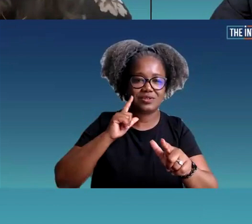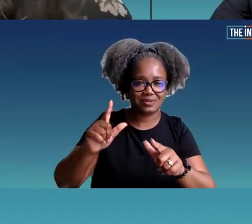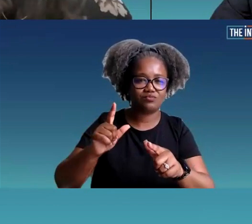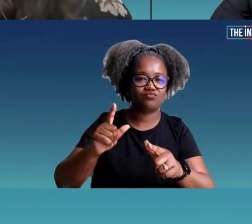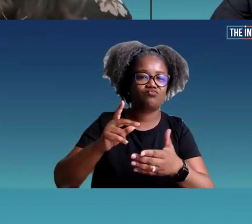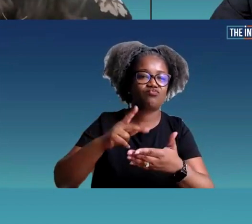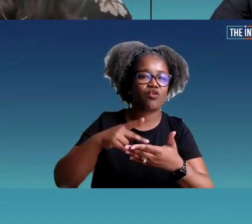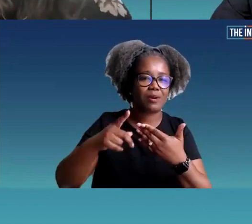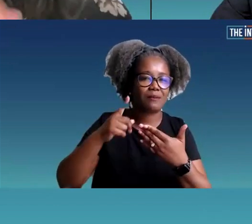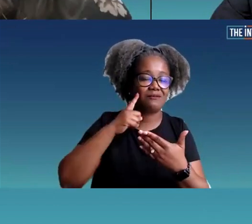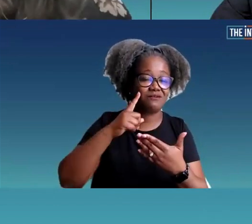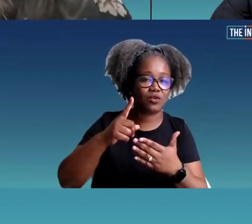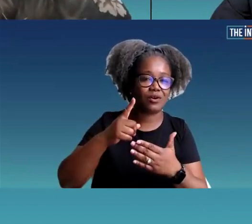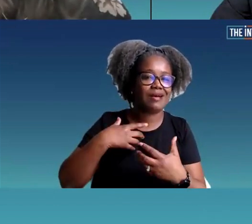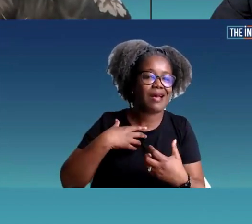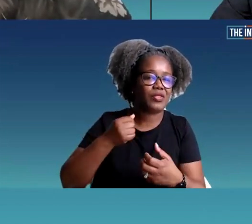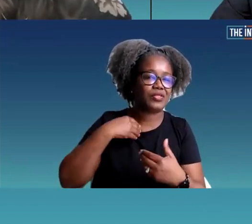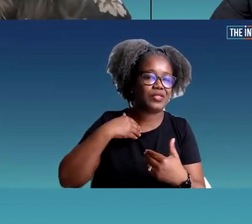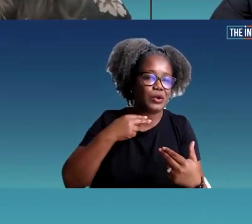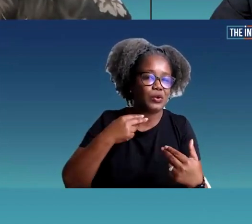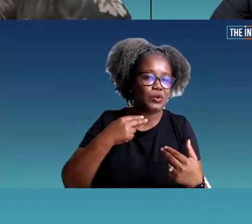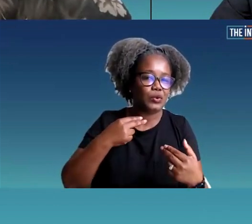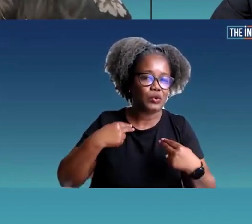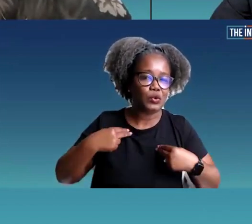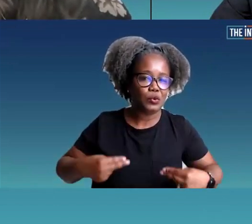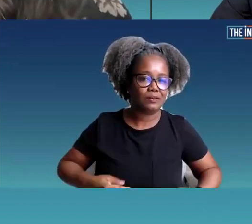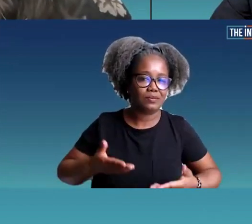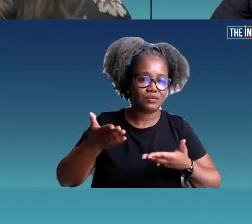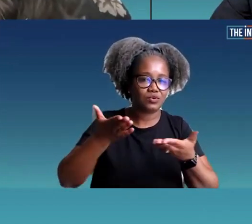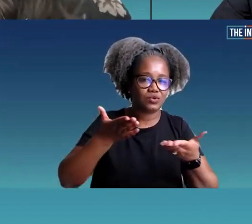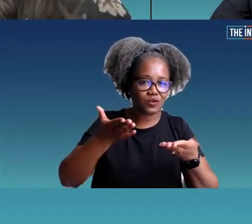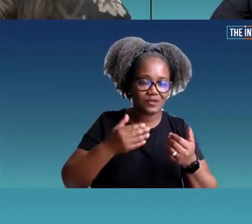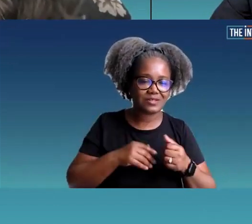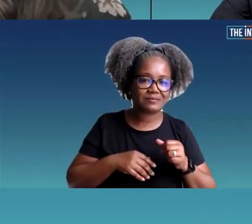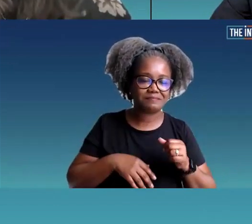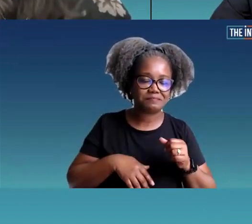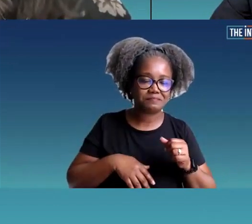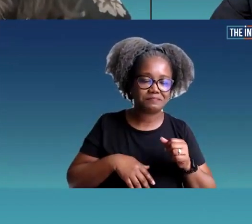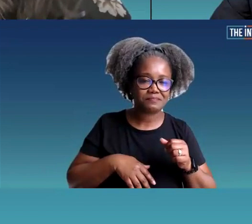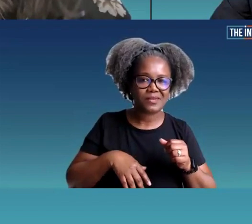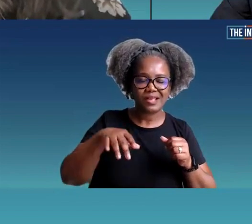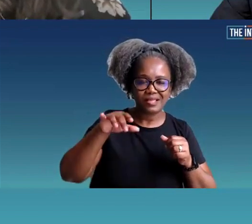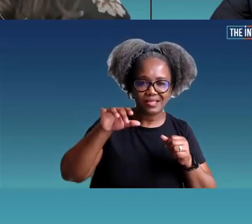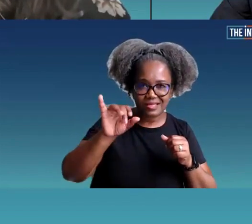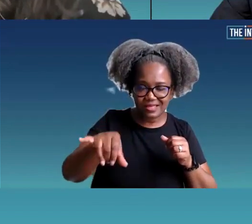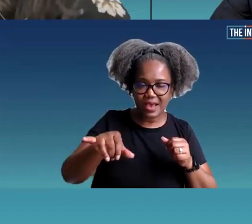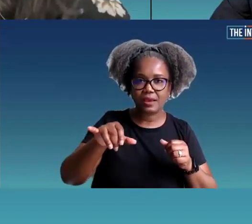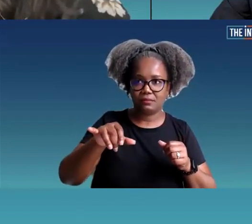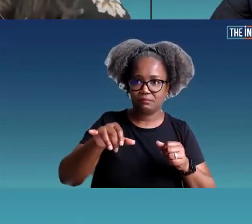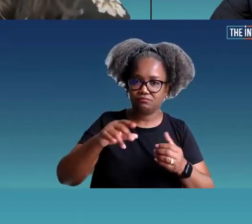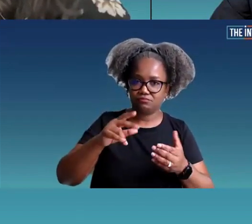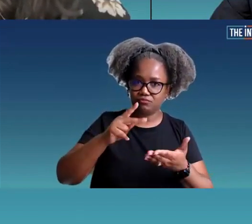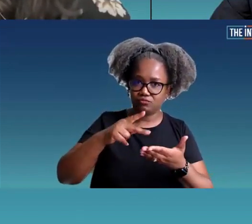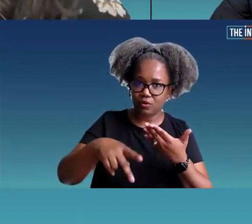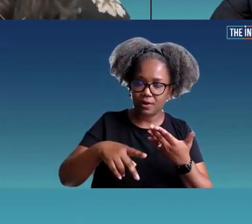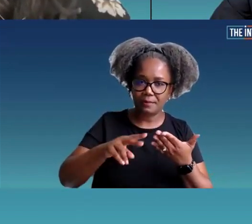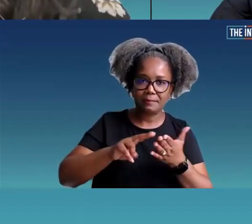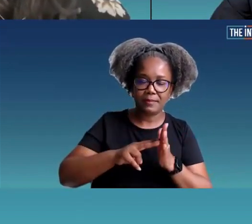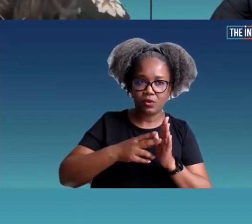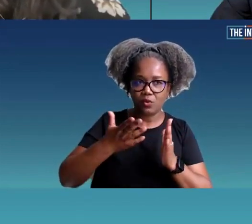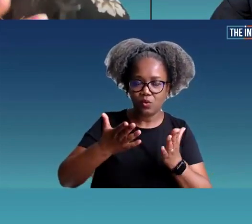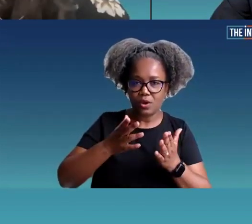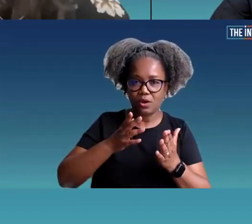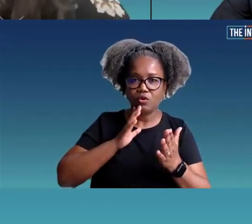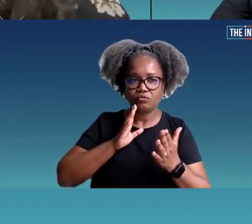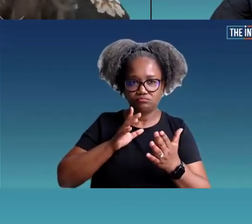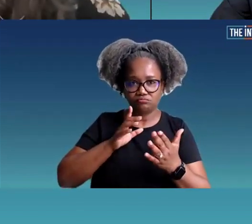Services. And the nature of the program is one in which cross-collaborative partners have to work together. And